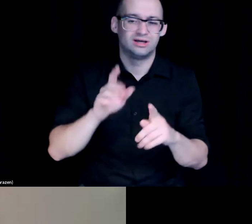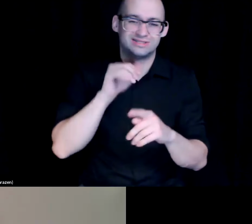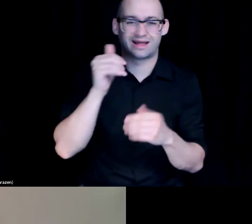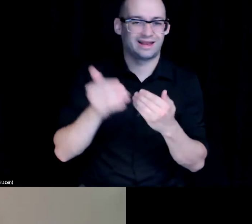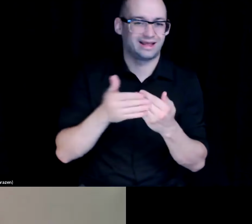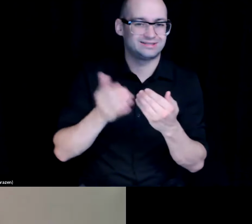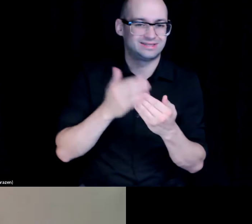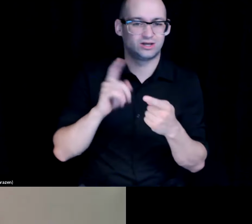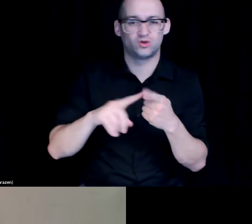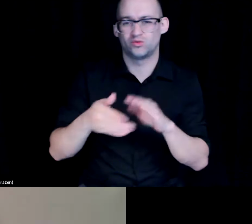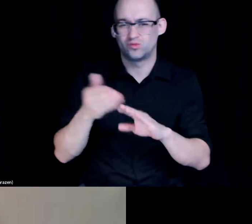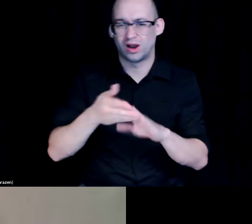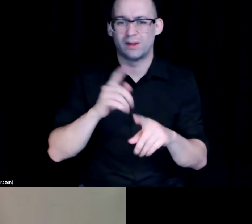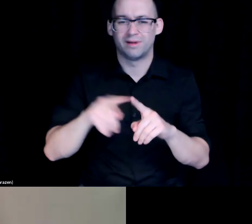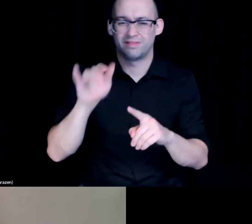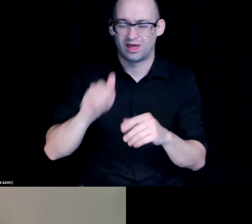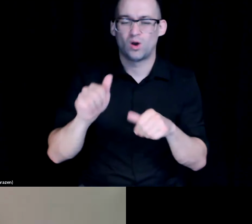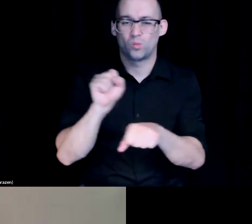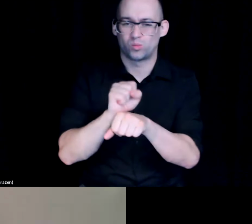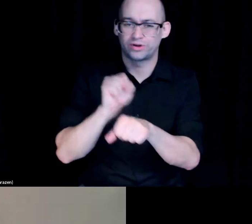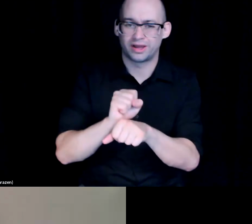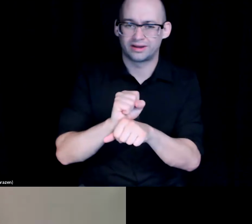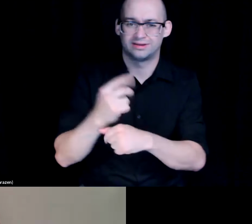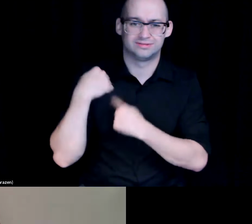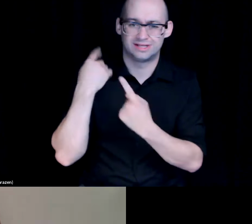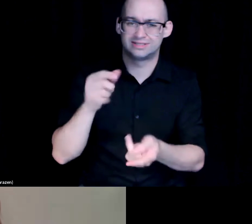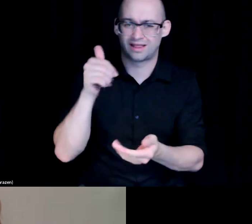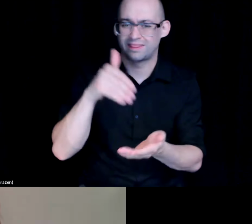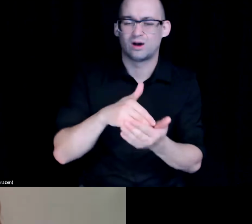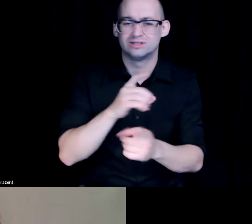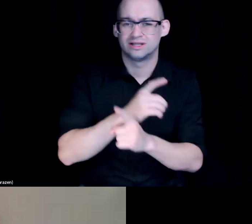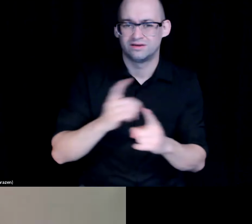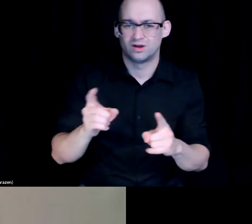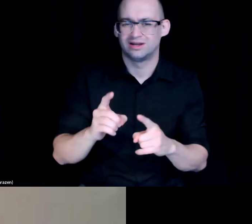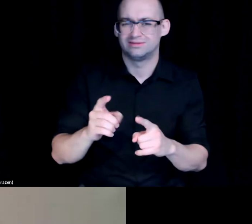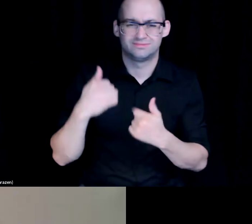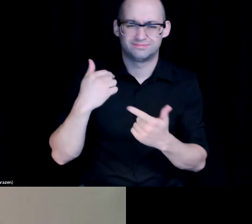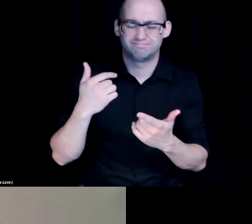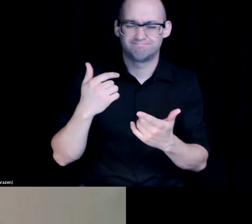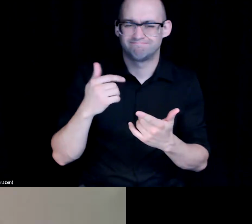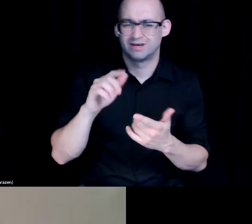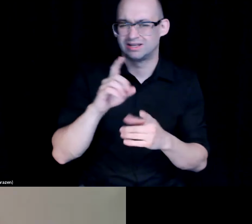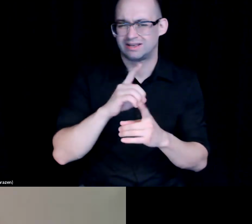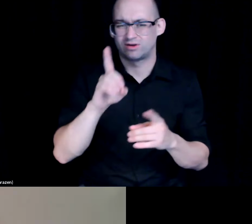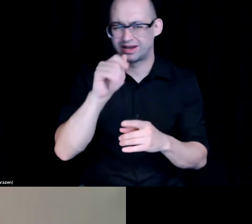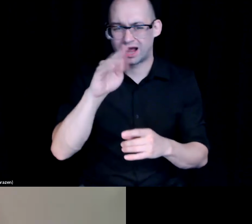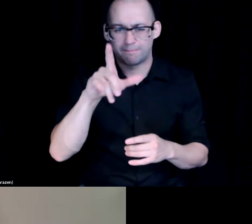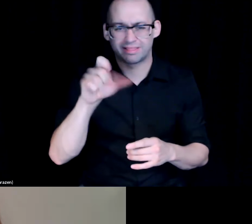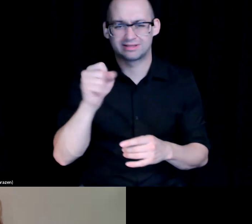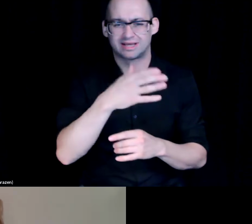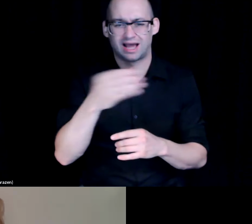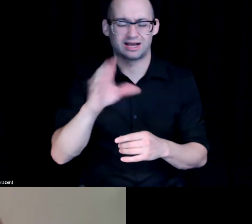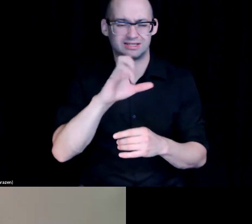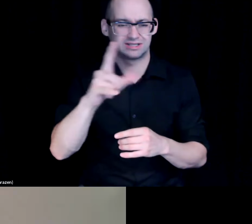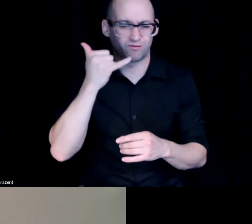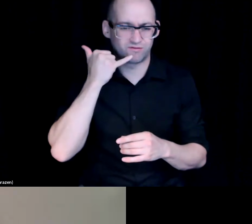to run, but very rewarding. We connected over 1,000 people since the beginning of COVID with tablets and serving folks who